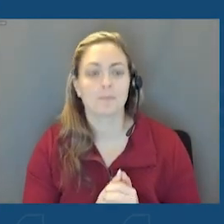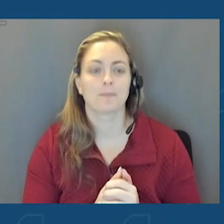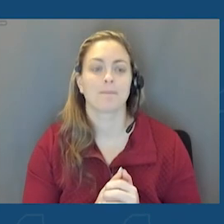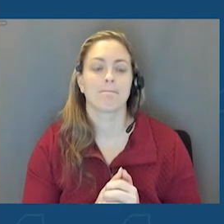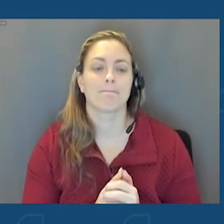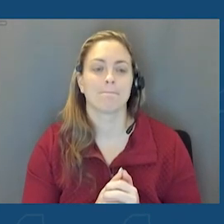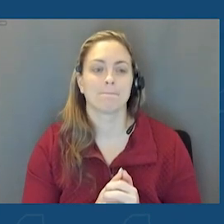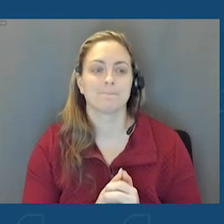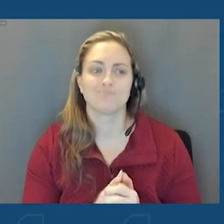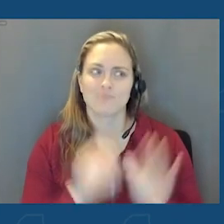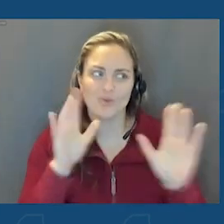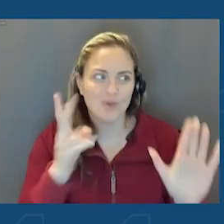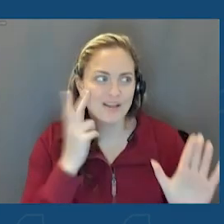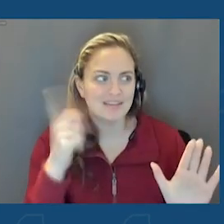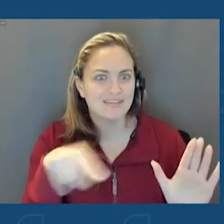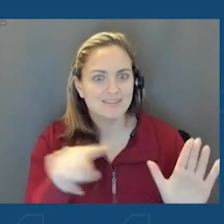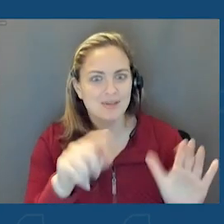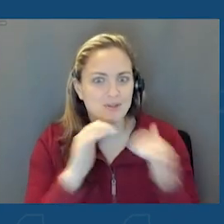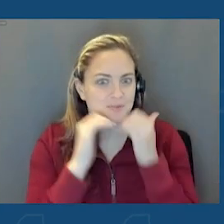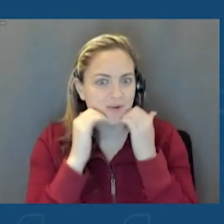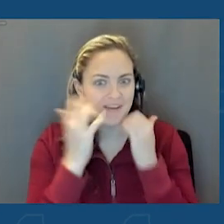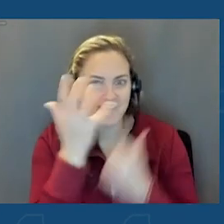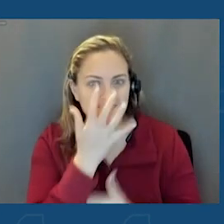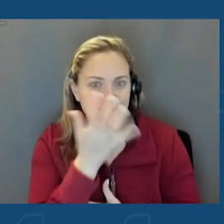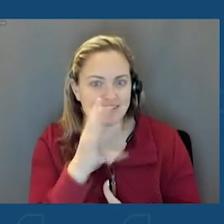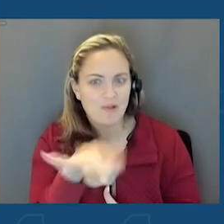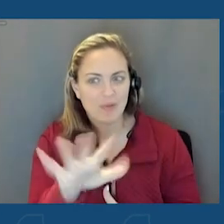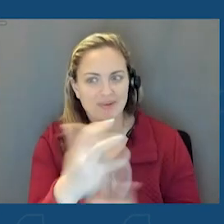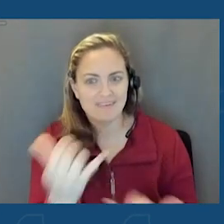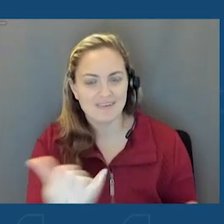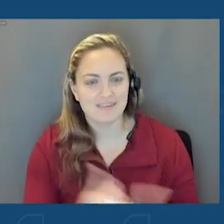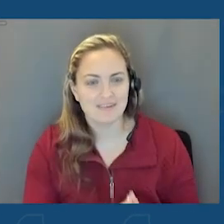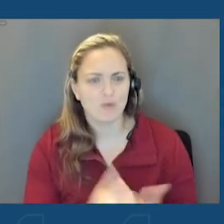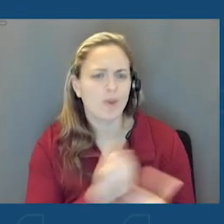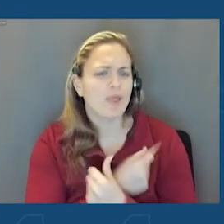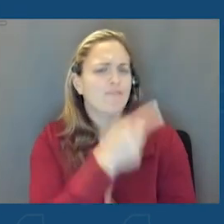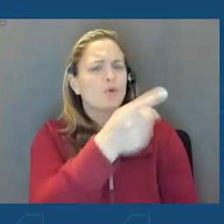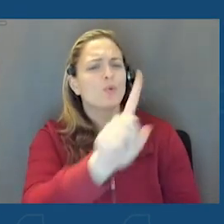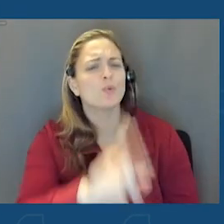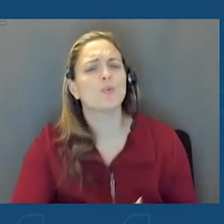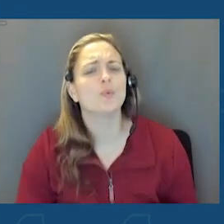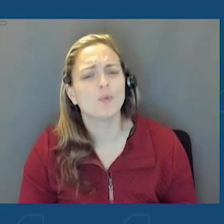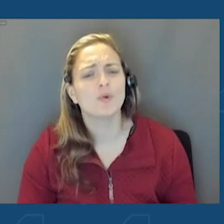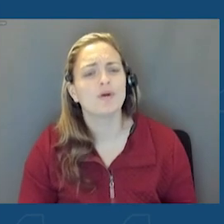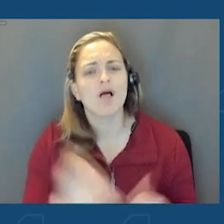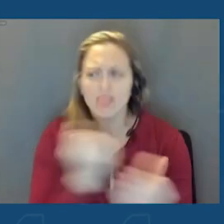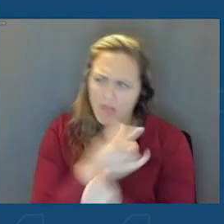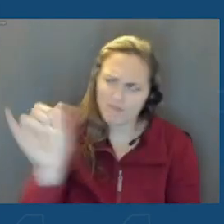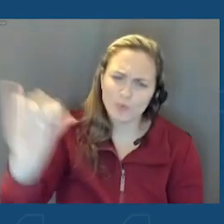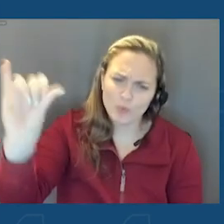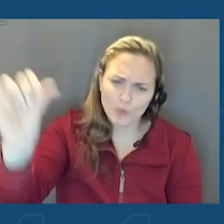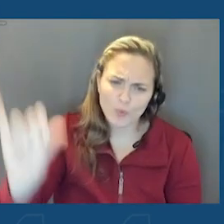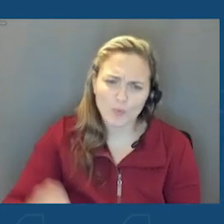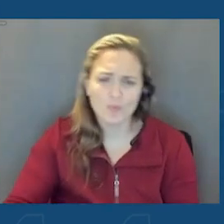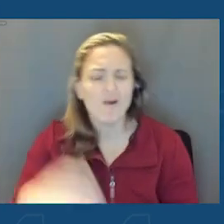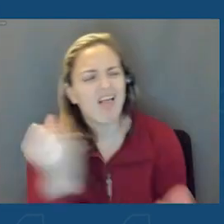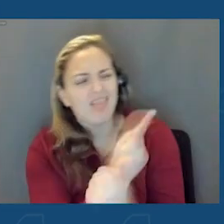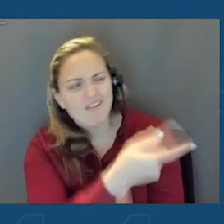It's great to see so many smiling faces out there today. Look, I love you too.